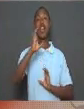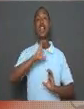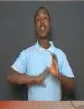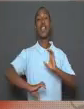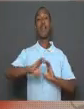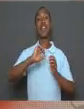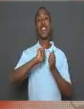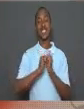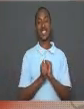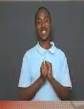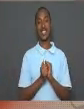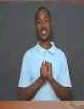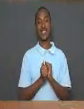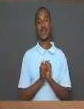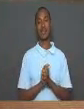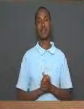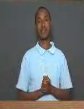chemical changes.